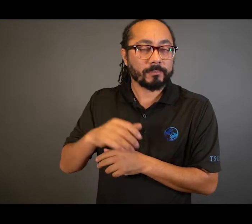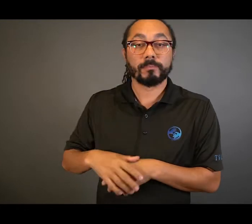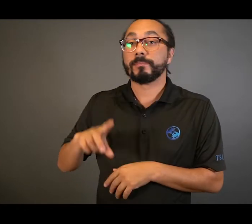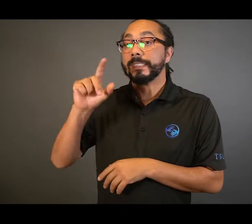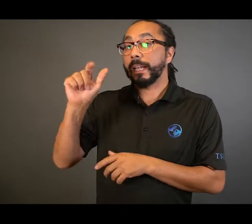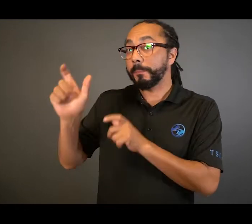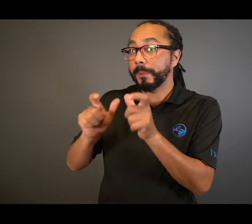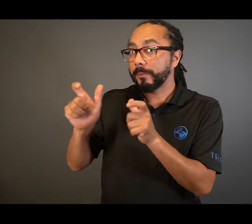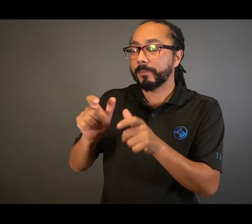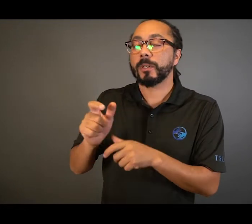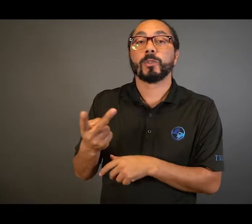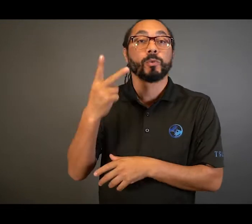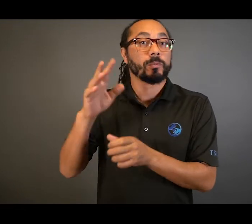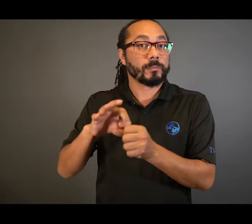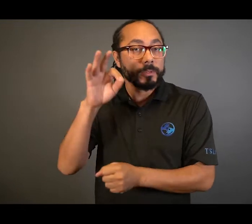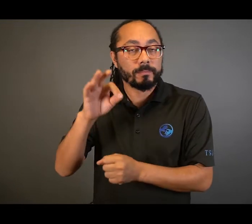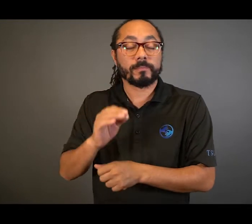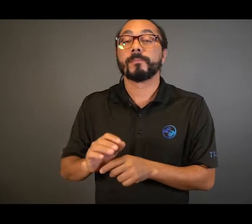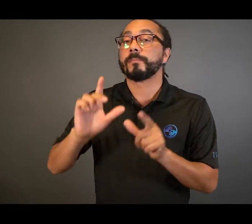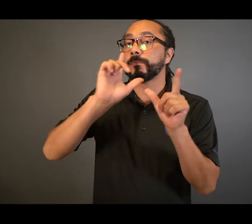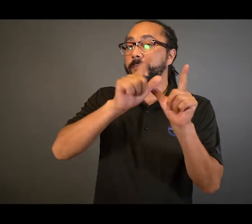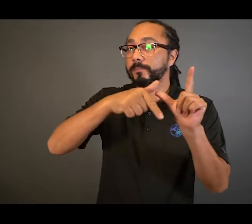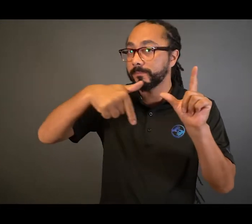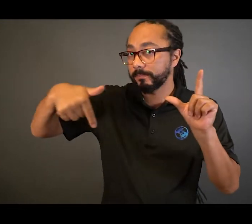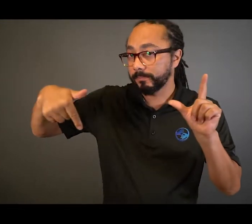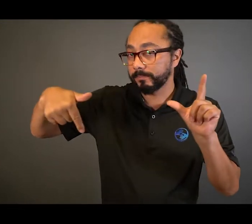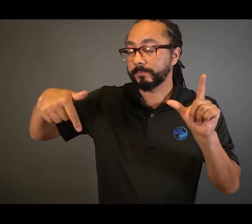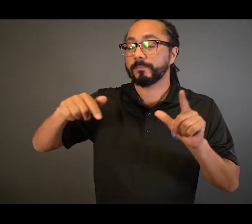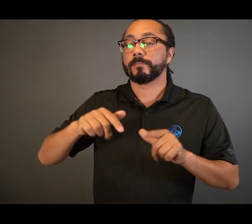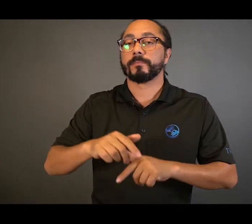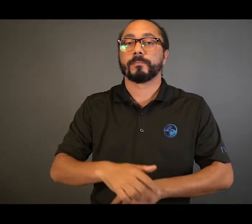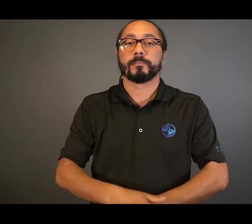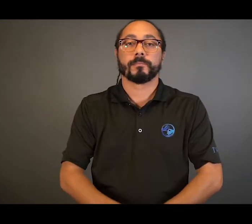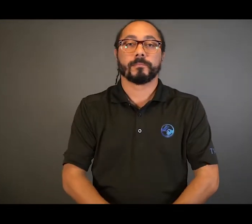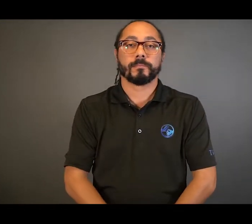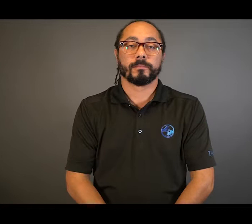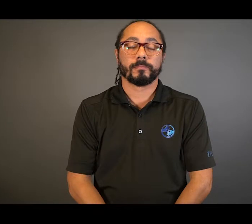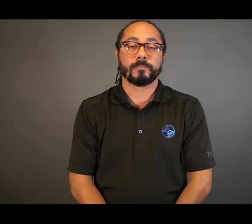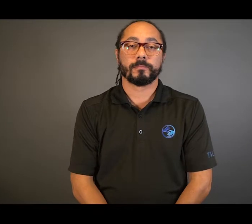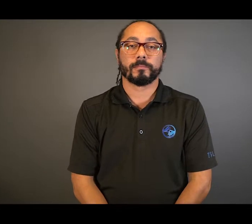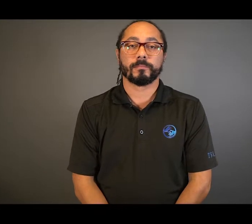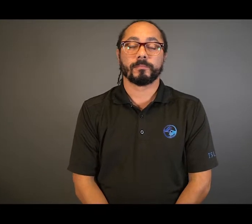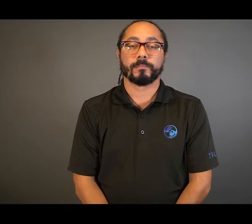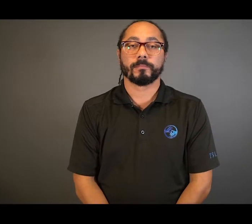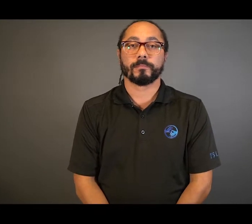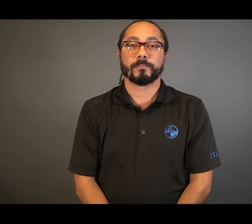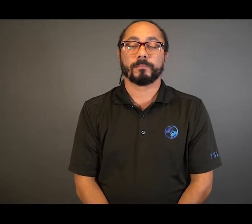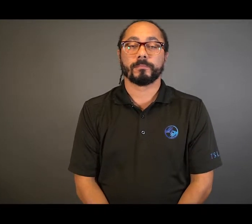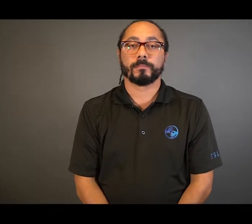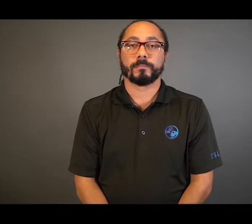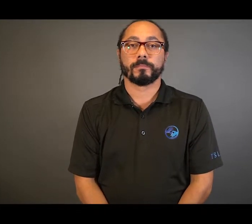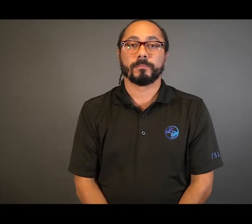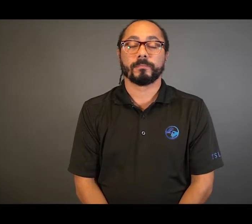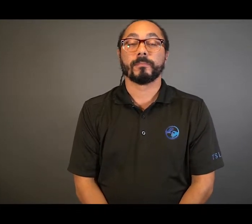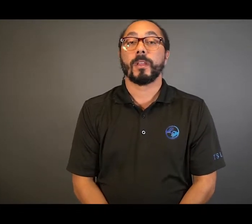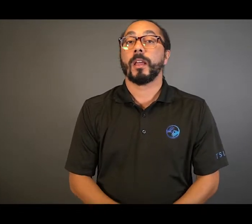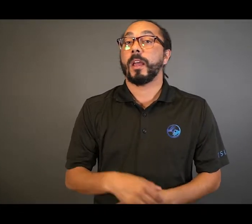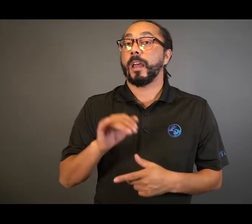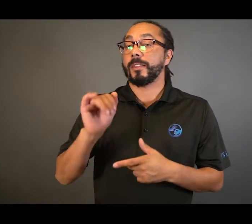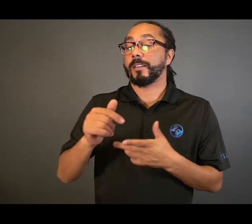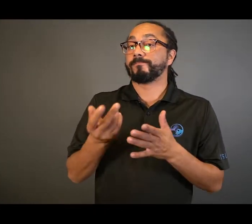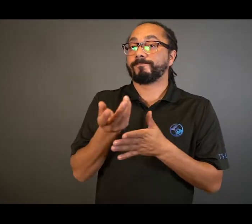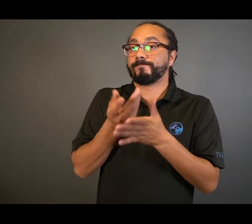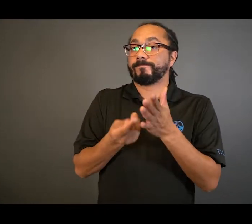color, disabled people, and two-spirit, lesbian, gay, bisexual, trans,